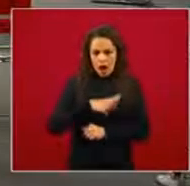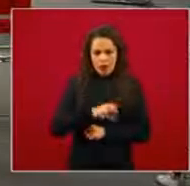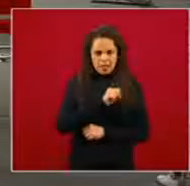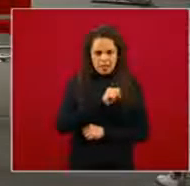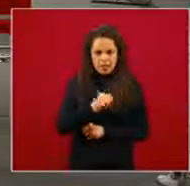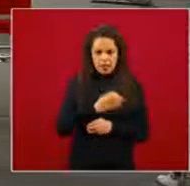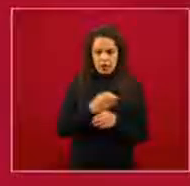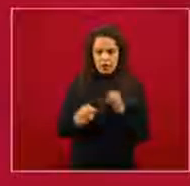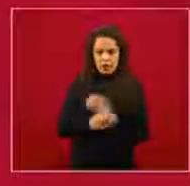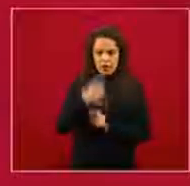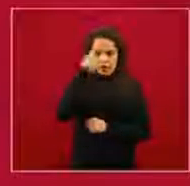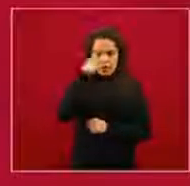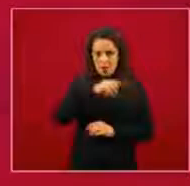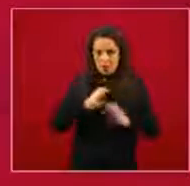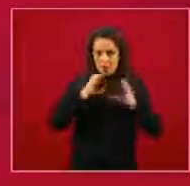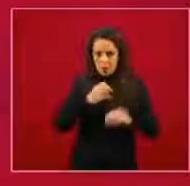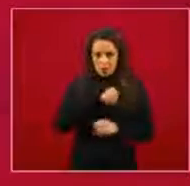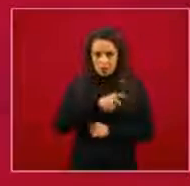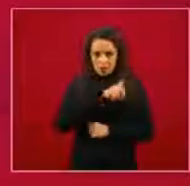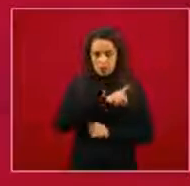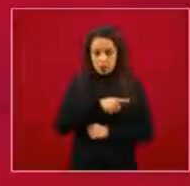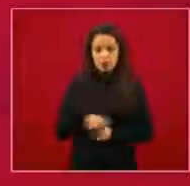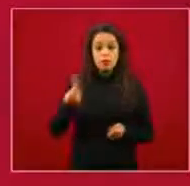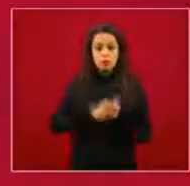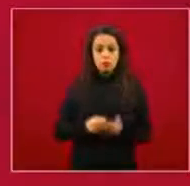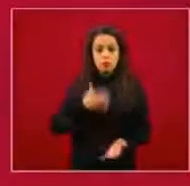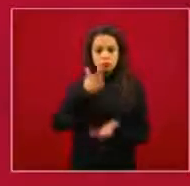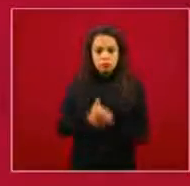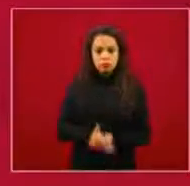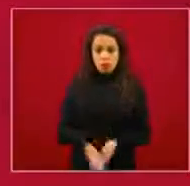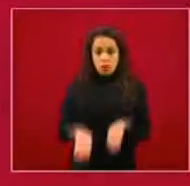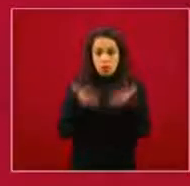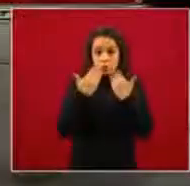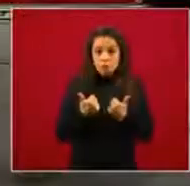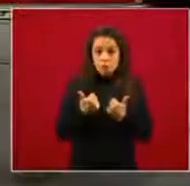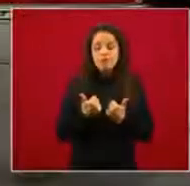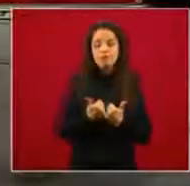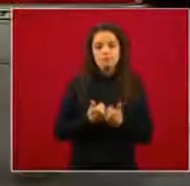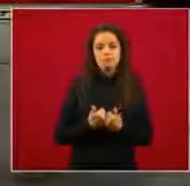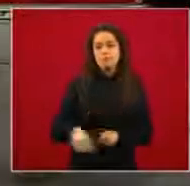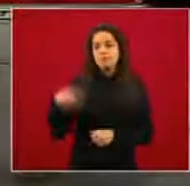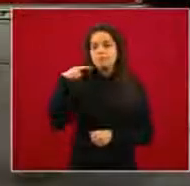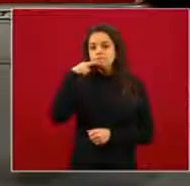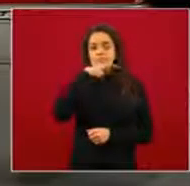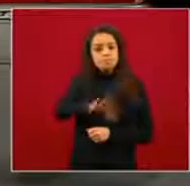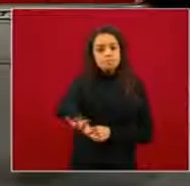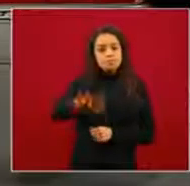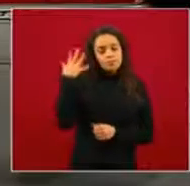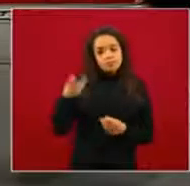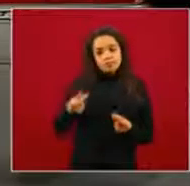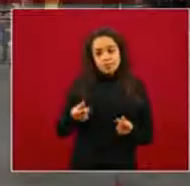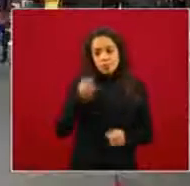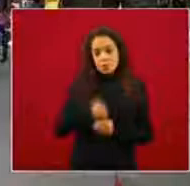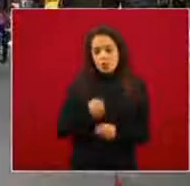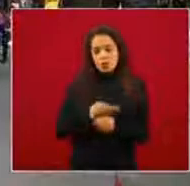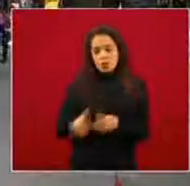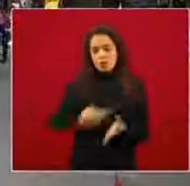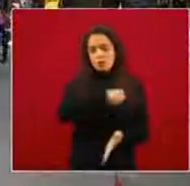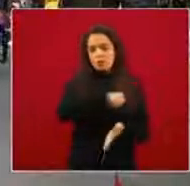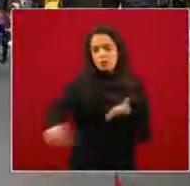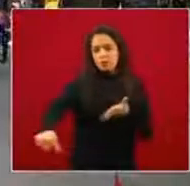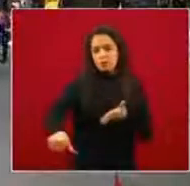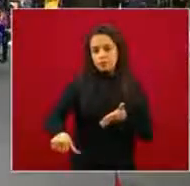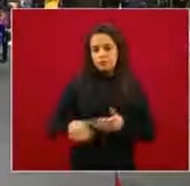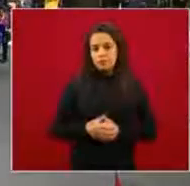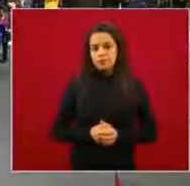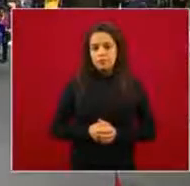an element of the protocol and they do not have, we will conduct the closing of the facility